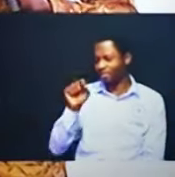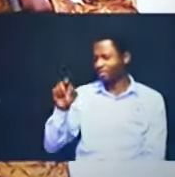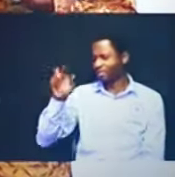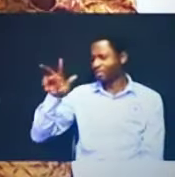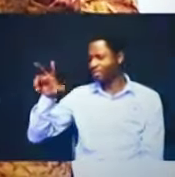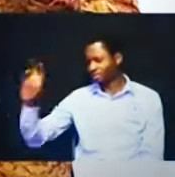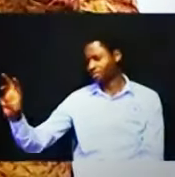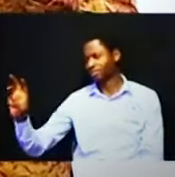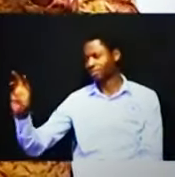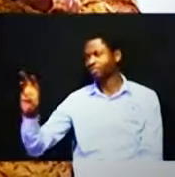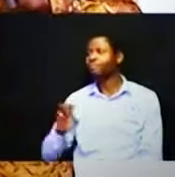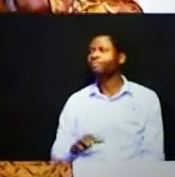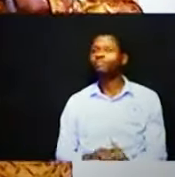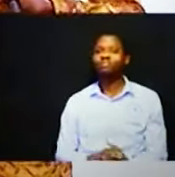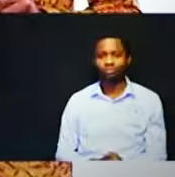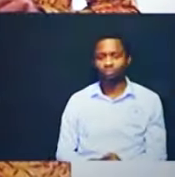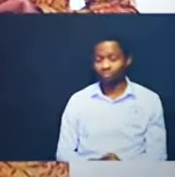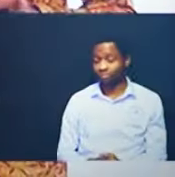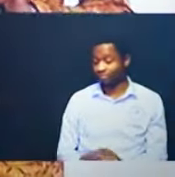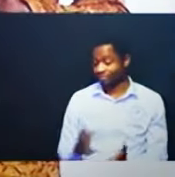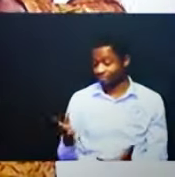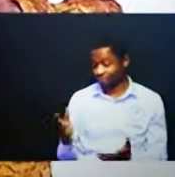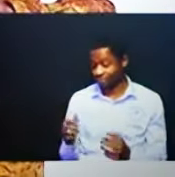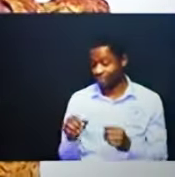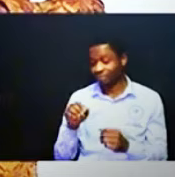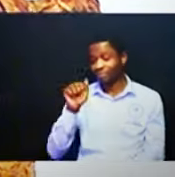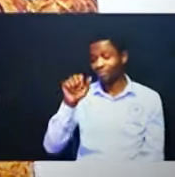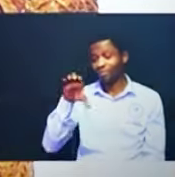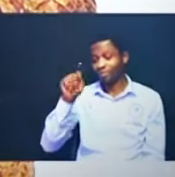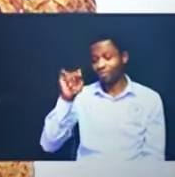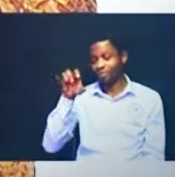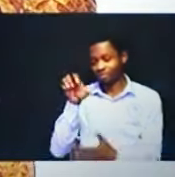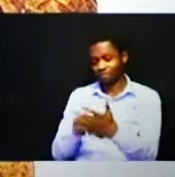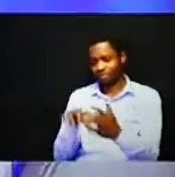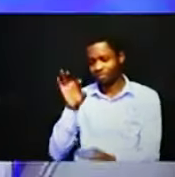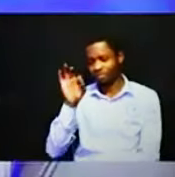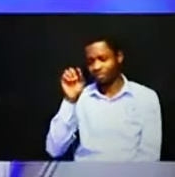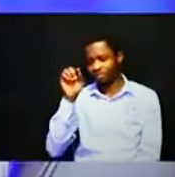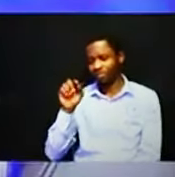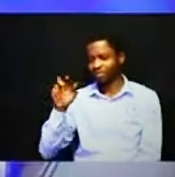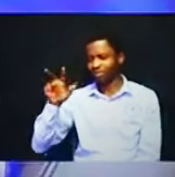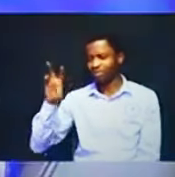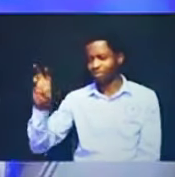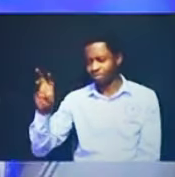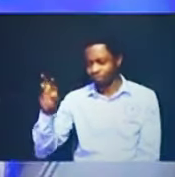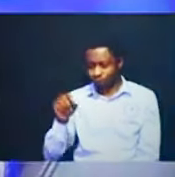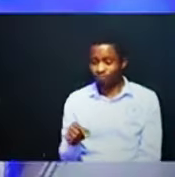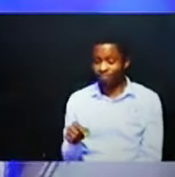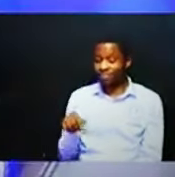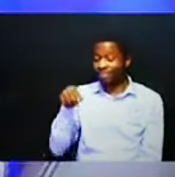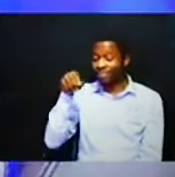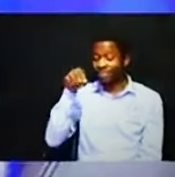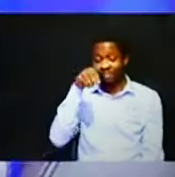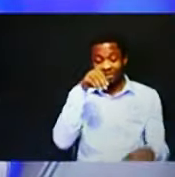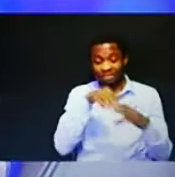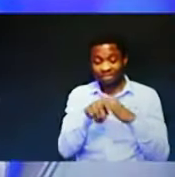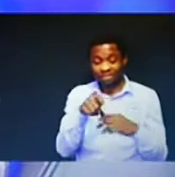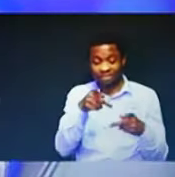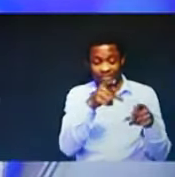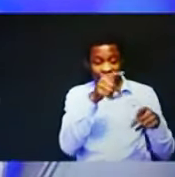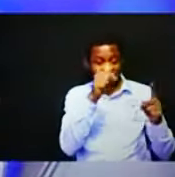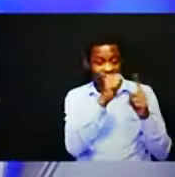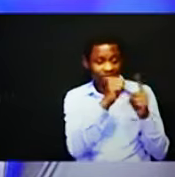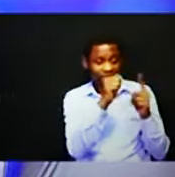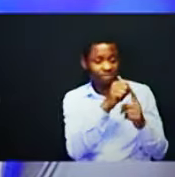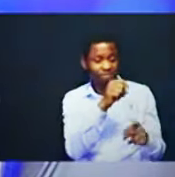nyuma no etim kron nyimu aduasa nsia no. As 9:36, in Joppa there was a disciple named Tabitha.